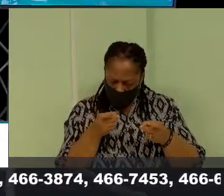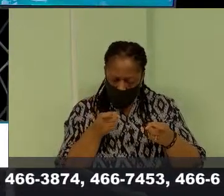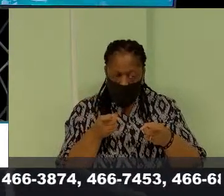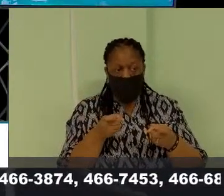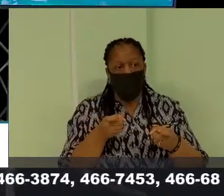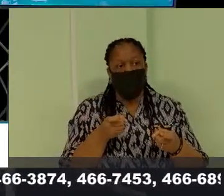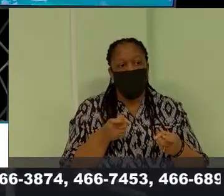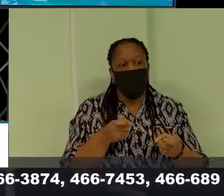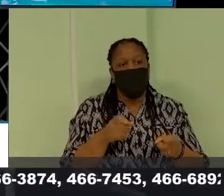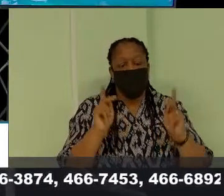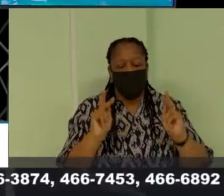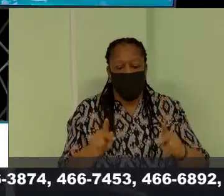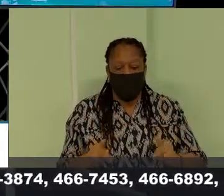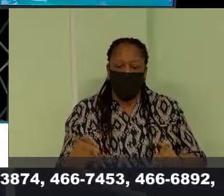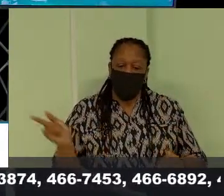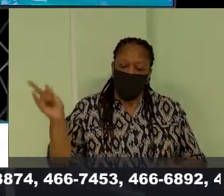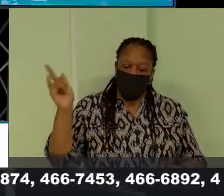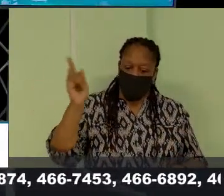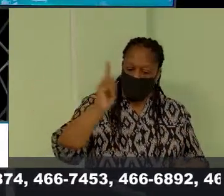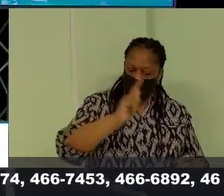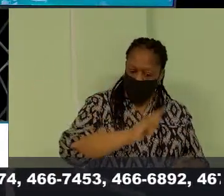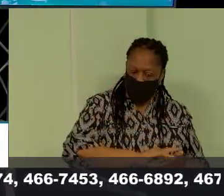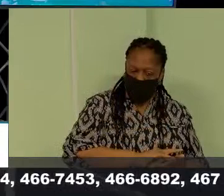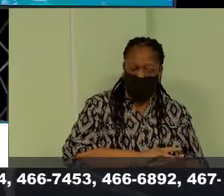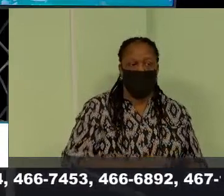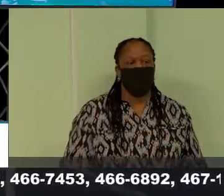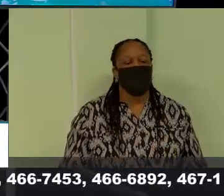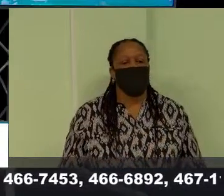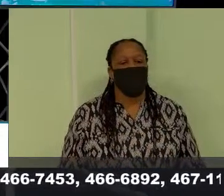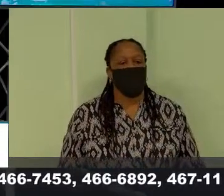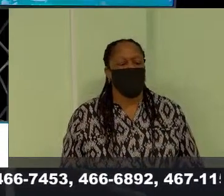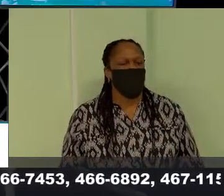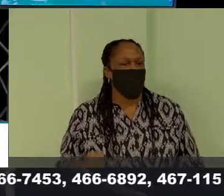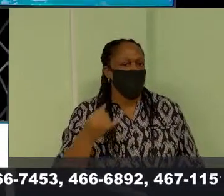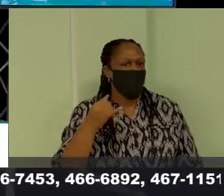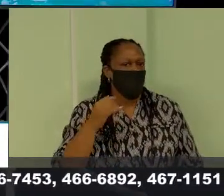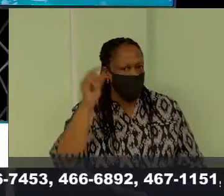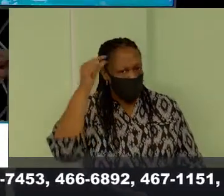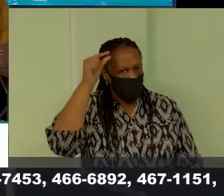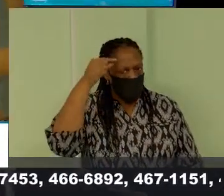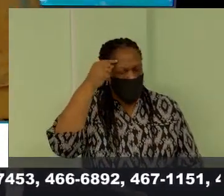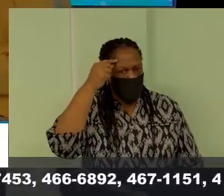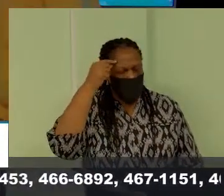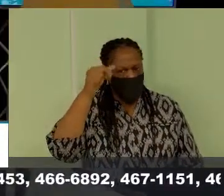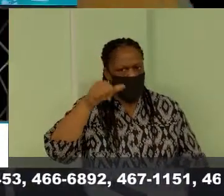still considering using these? Dr. Laws.